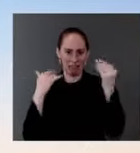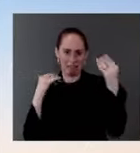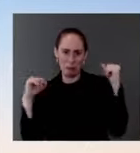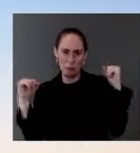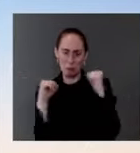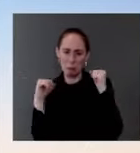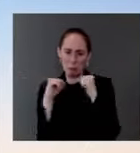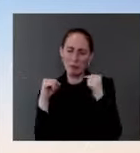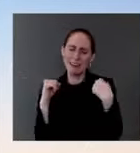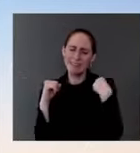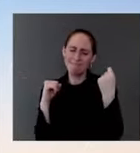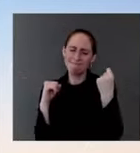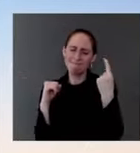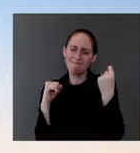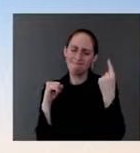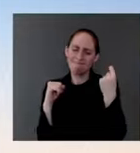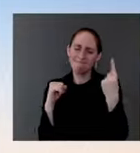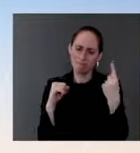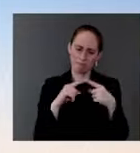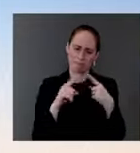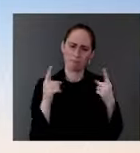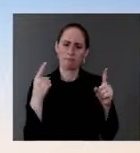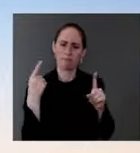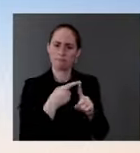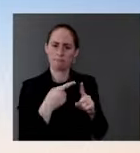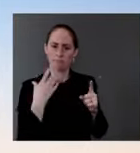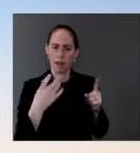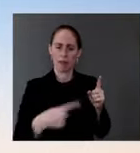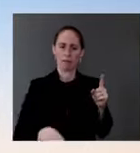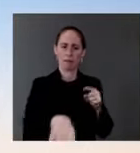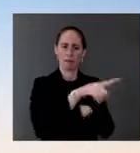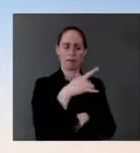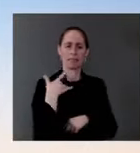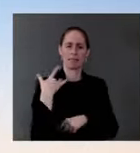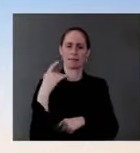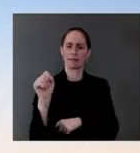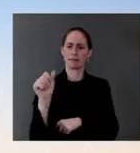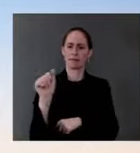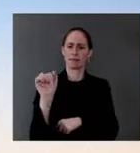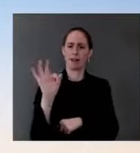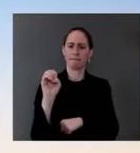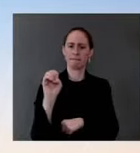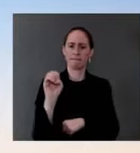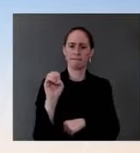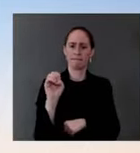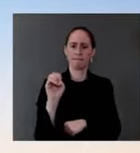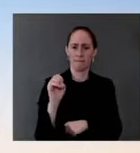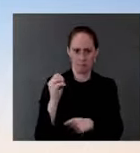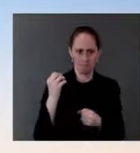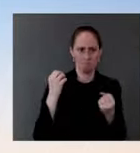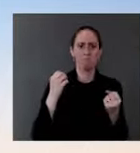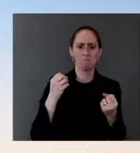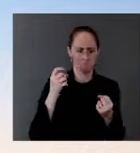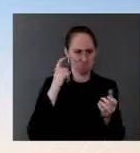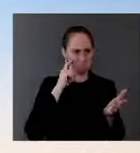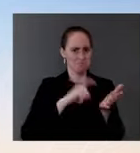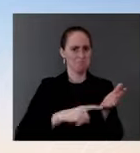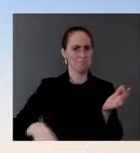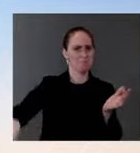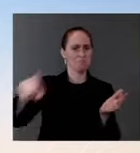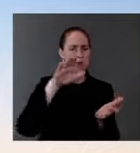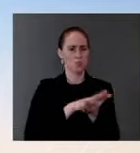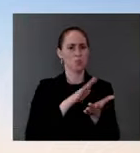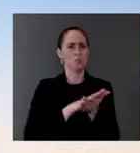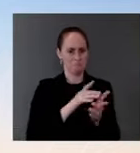steps, creative steps that schools have taken, have enabled that to be possible. Go ahead, Tina. Is the Biden administration considering extending that student loan